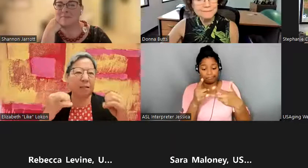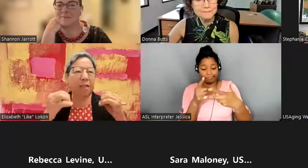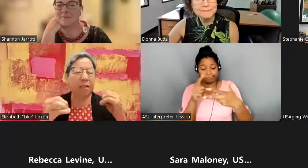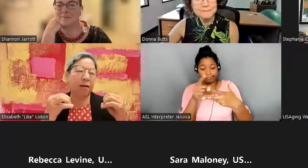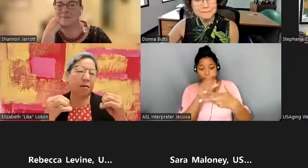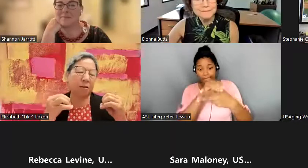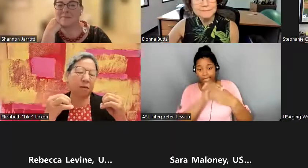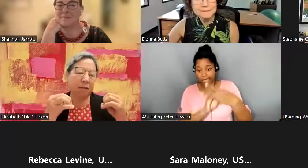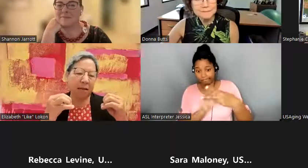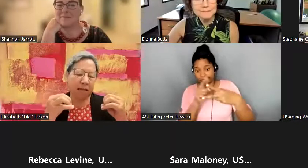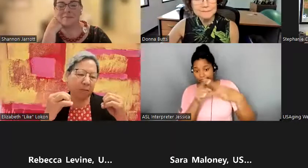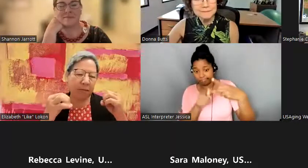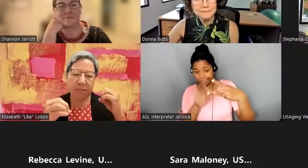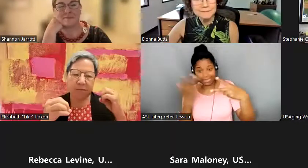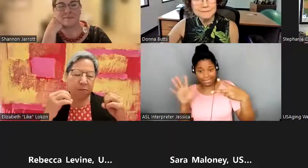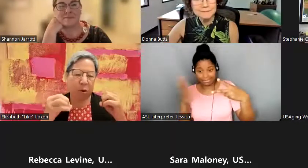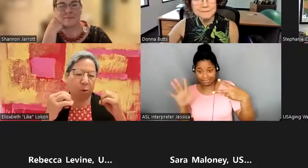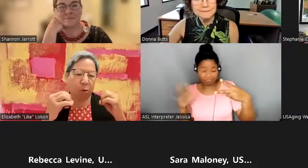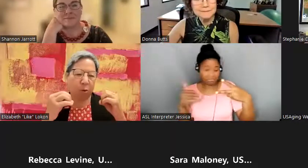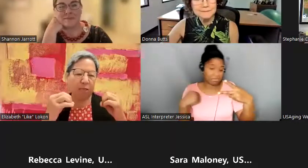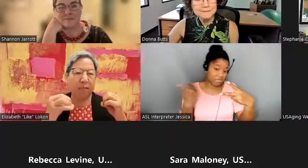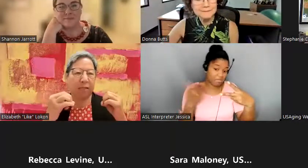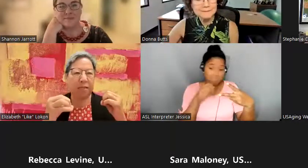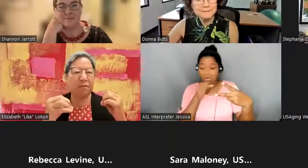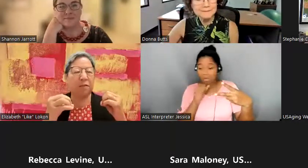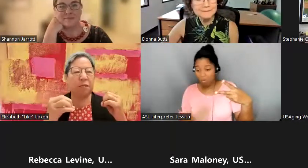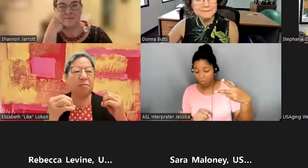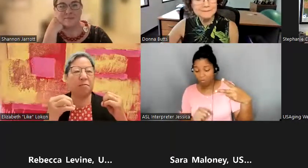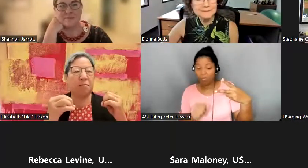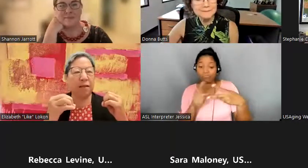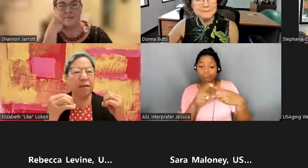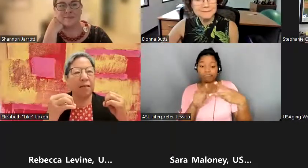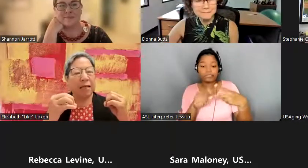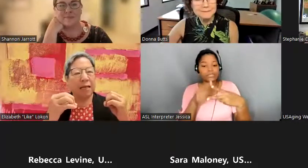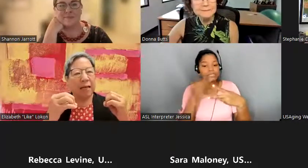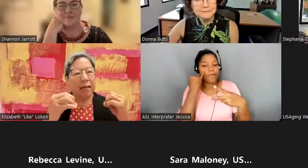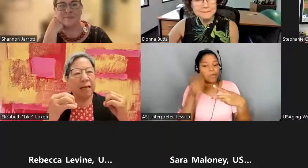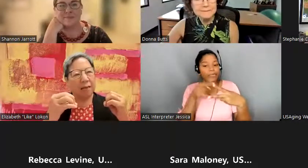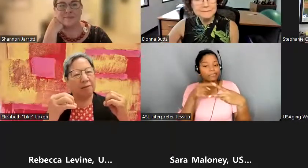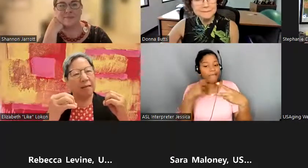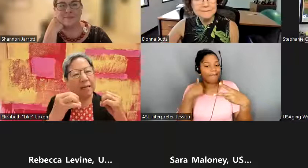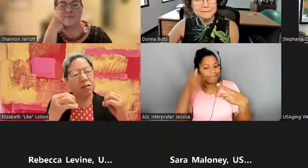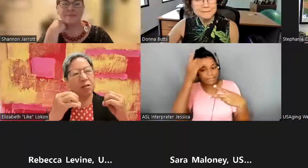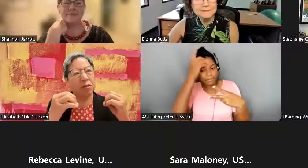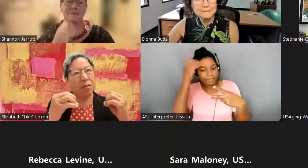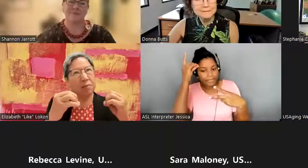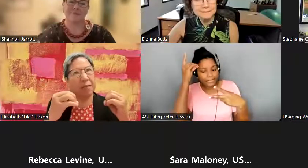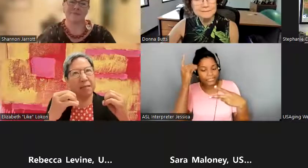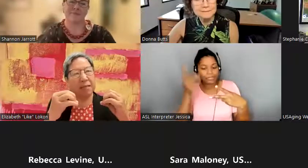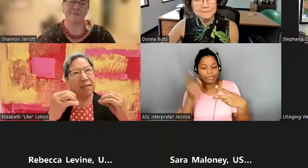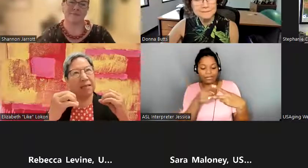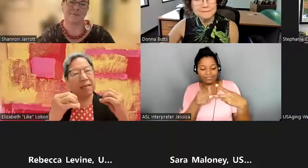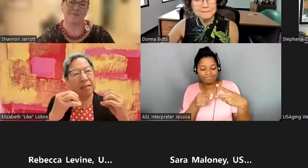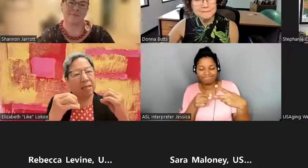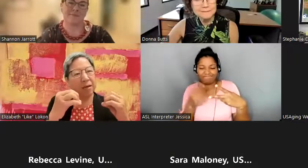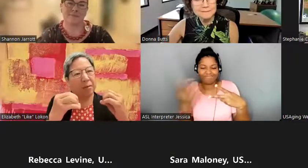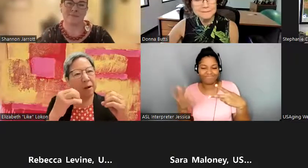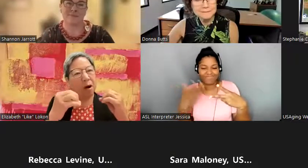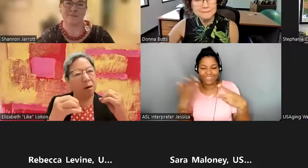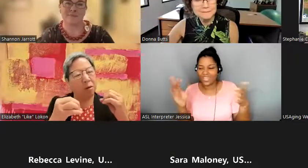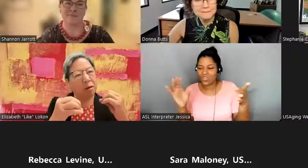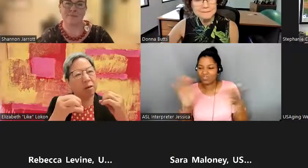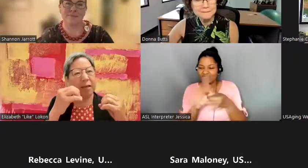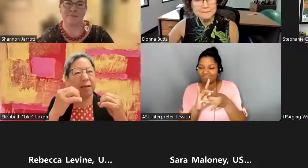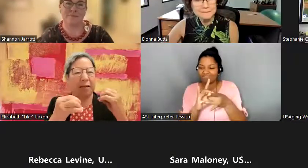the older and the younger person, especially if the older person is living with dementia, the relationship is a little